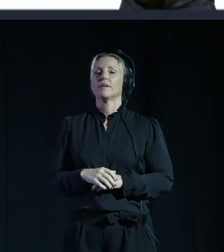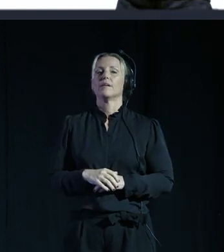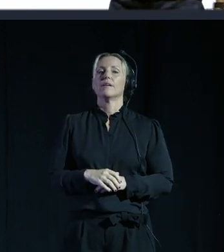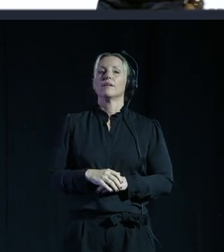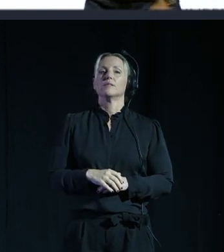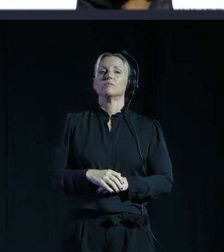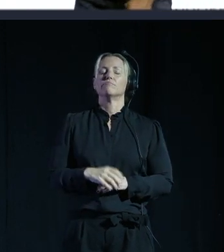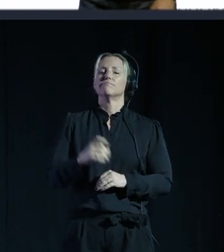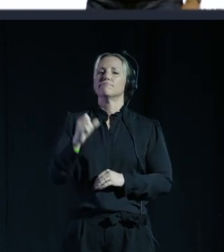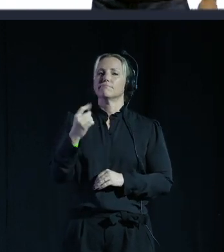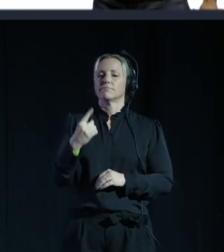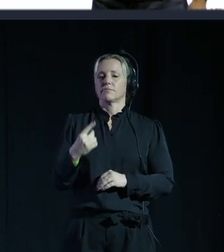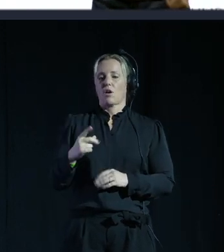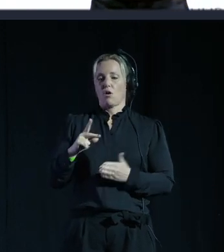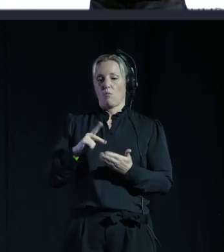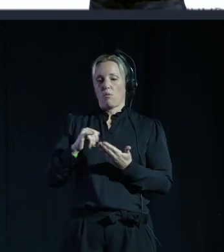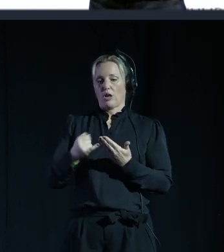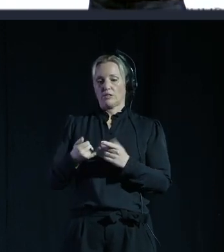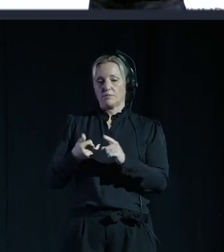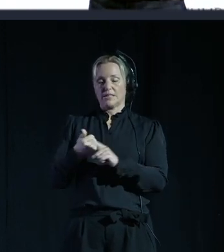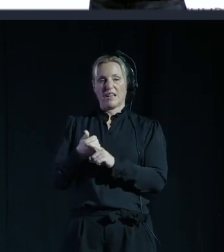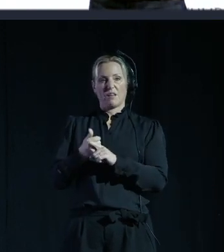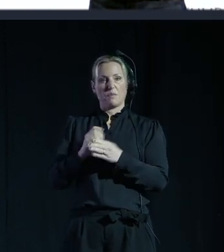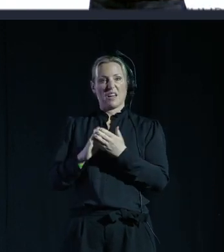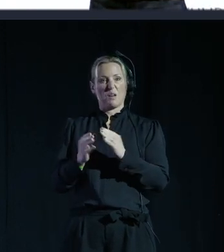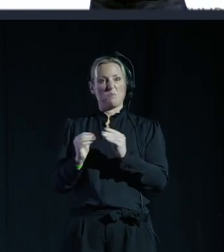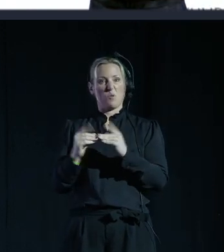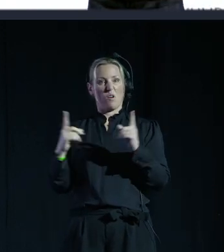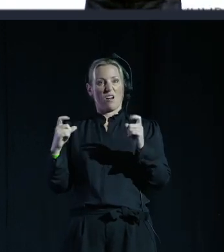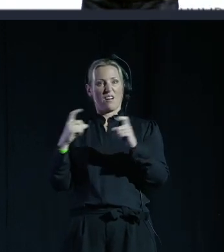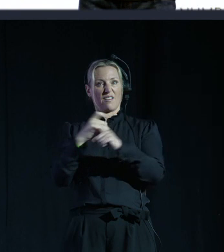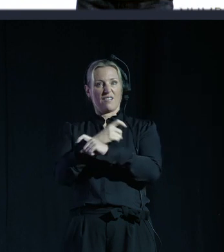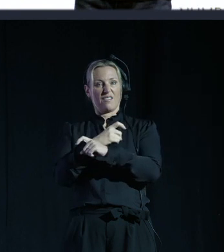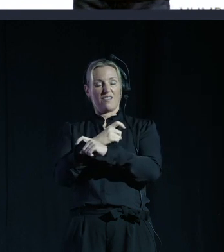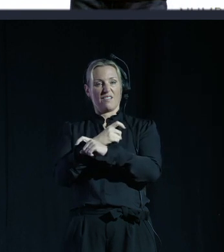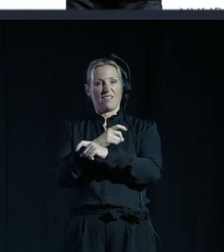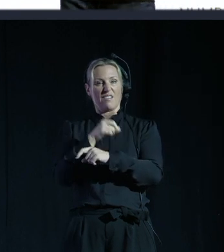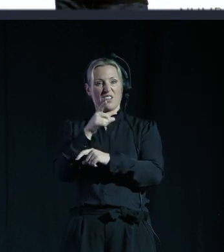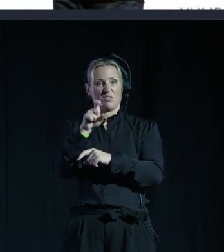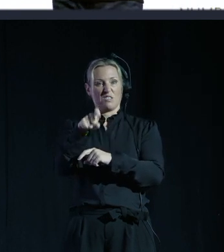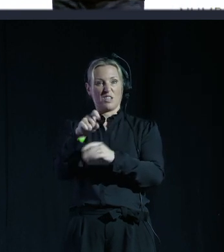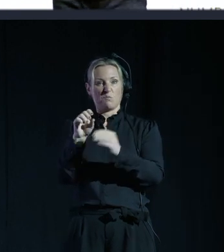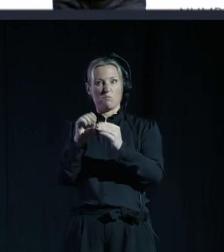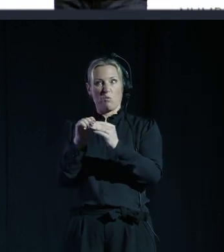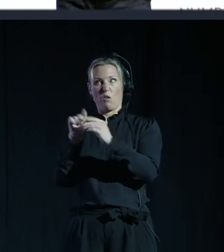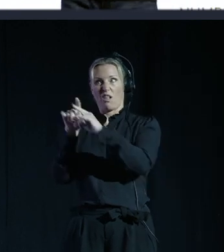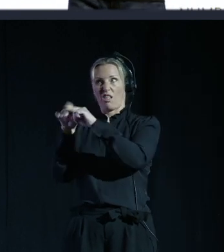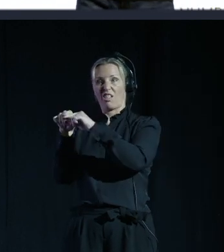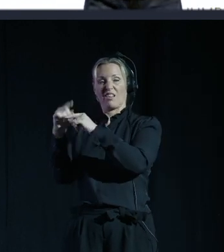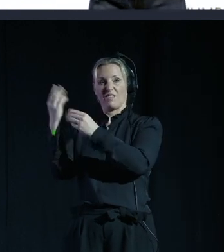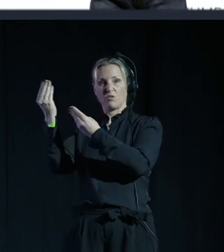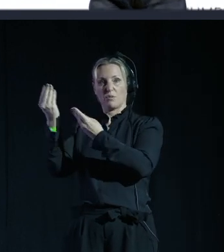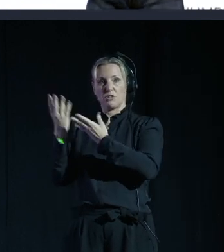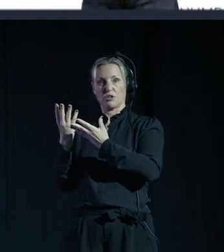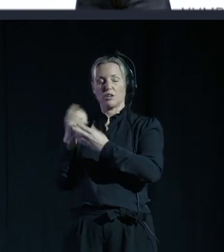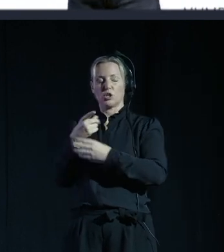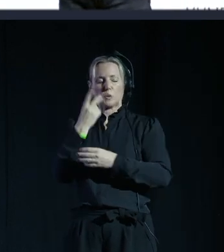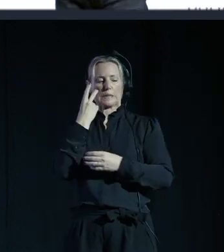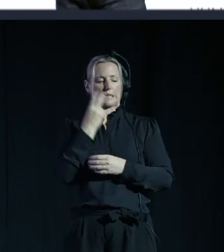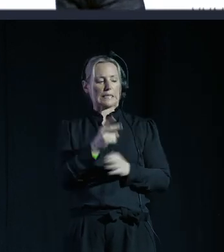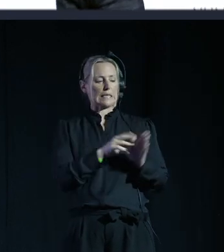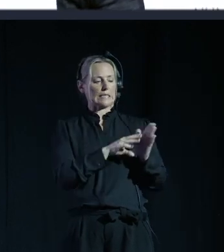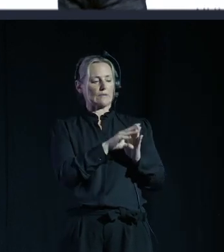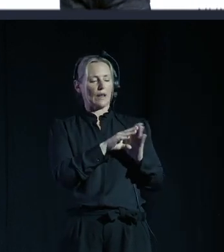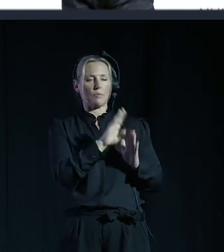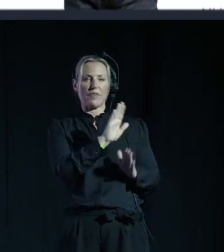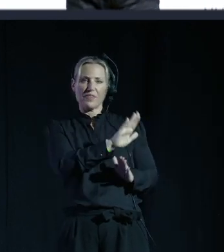projects get more complex and you start needing more information, you see that the developers' needs start to evolve. And actually